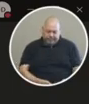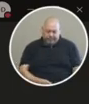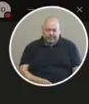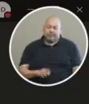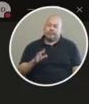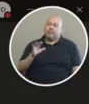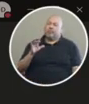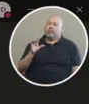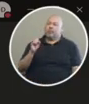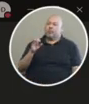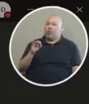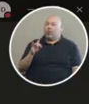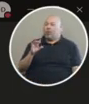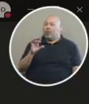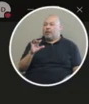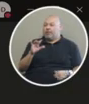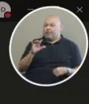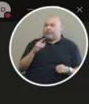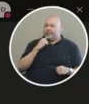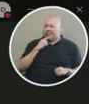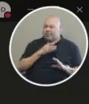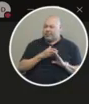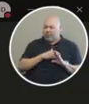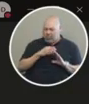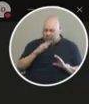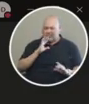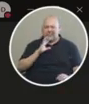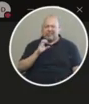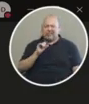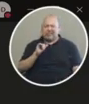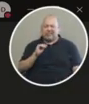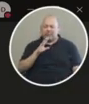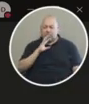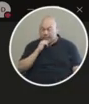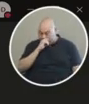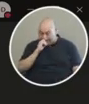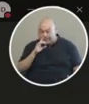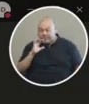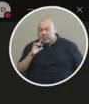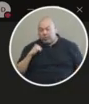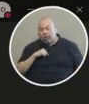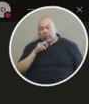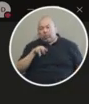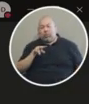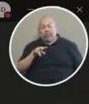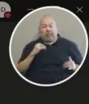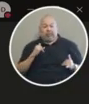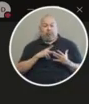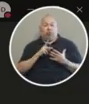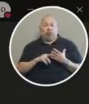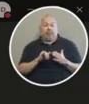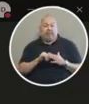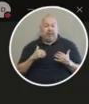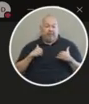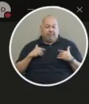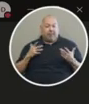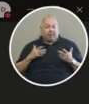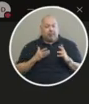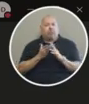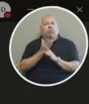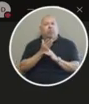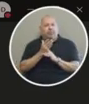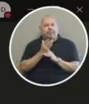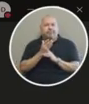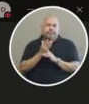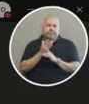sir. So I think what I mentioned before is we're going to look at the existing programs that have been